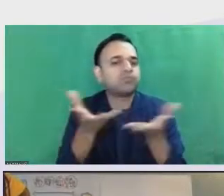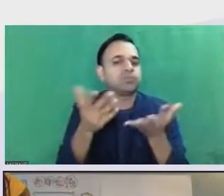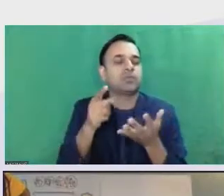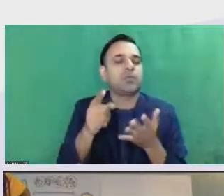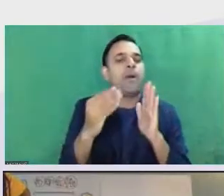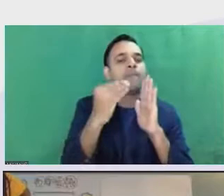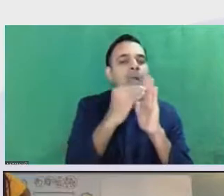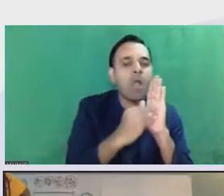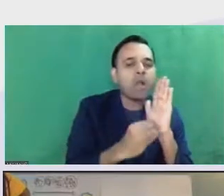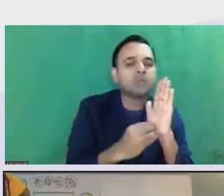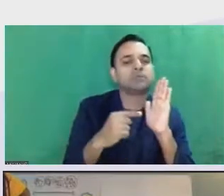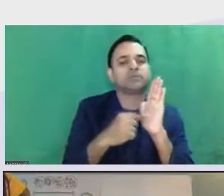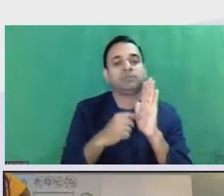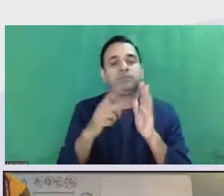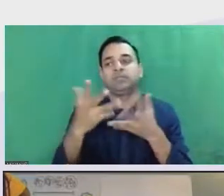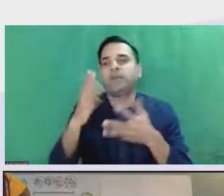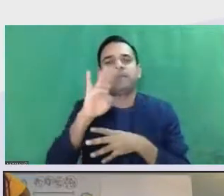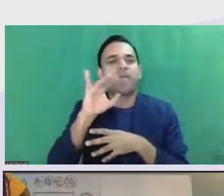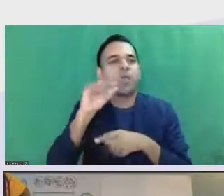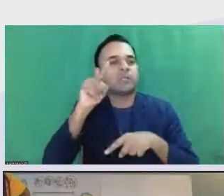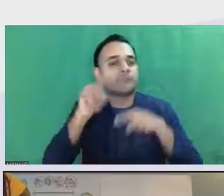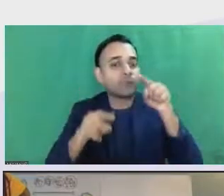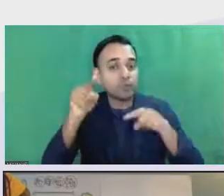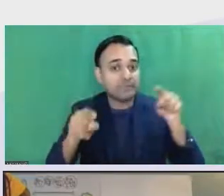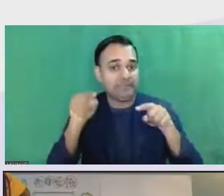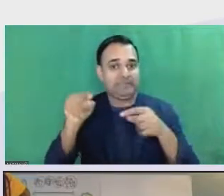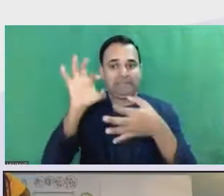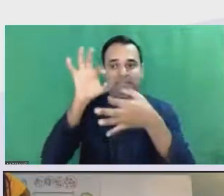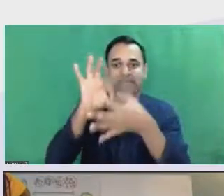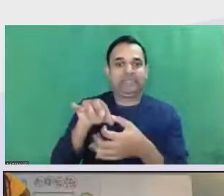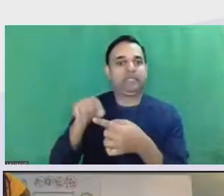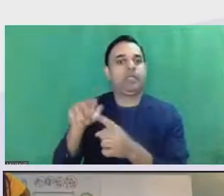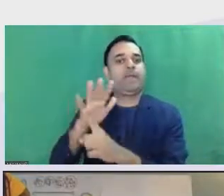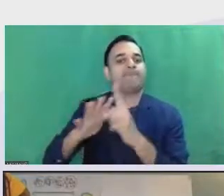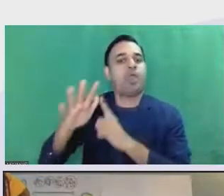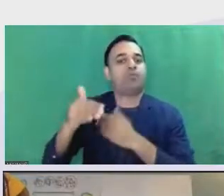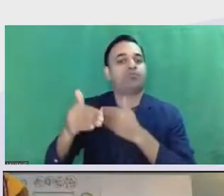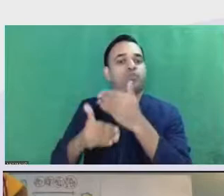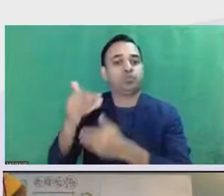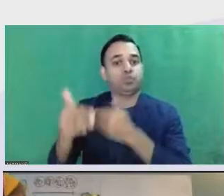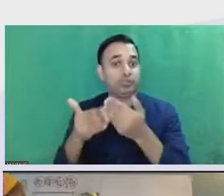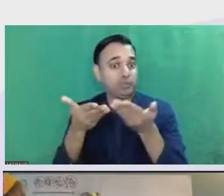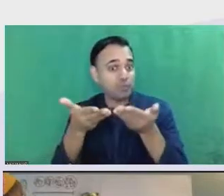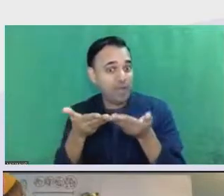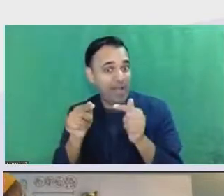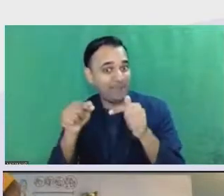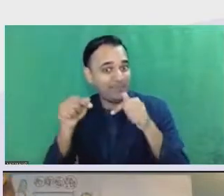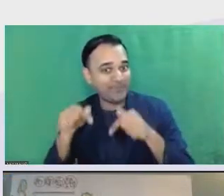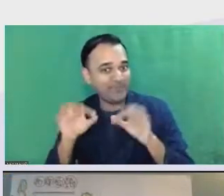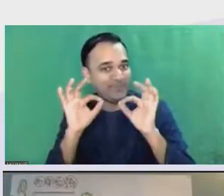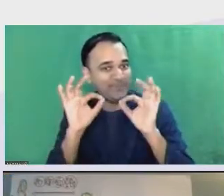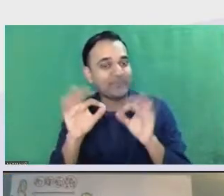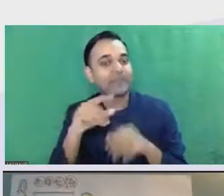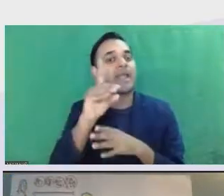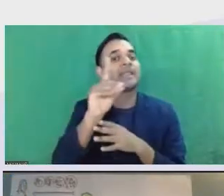have David Boyd, who is the UN Special Rapporteur on Human Rights and Environment. He's also an Associate Professor